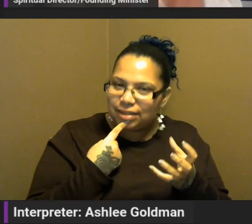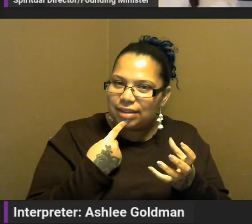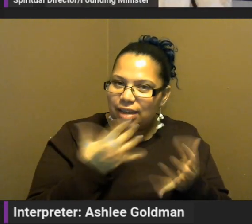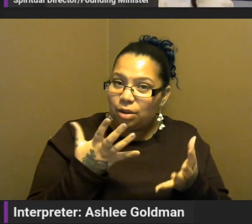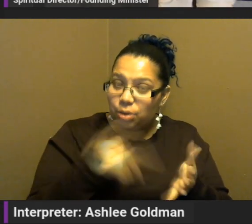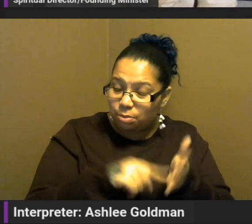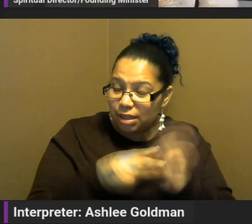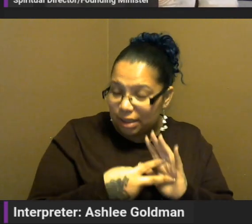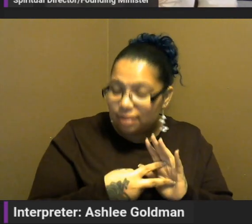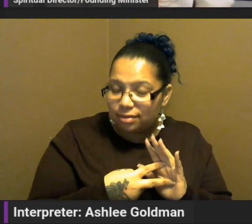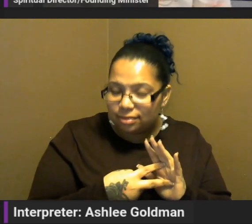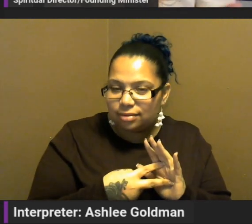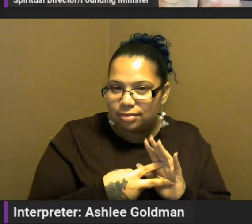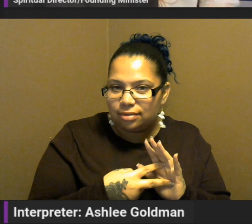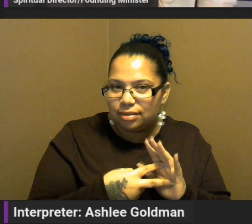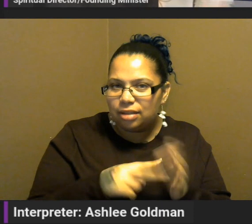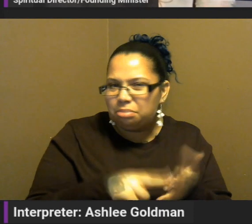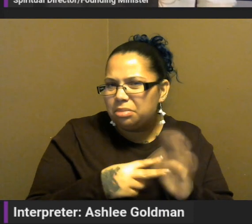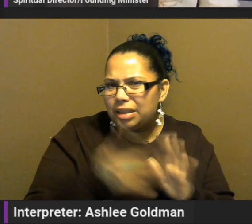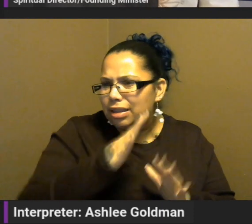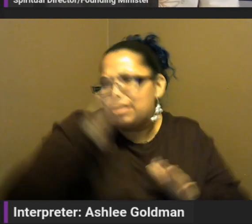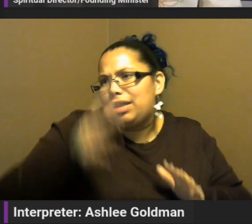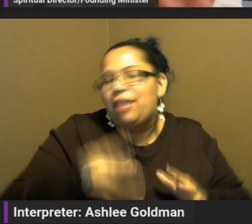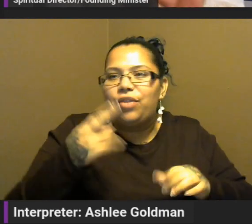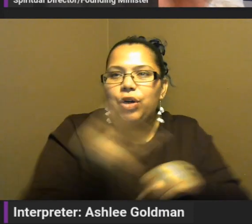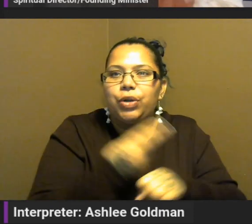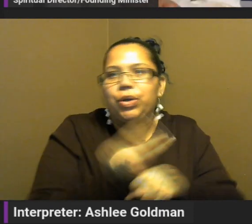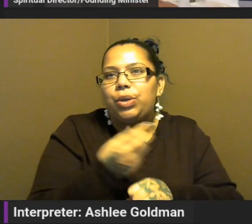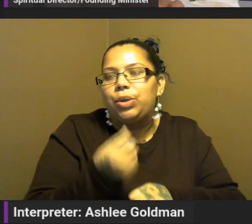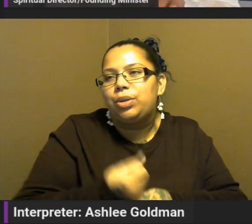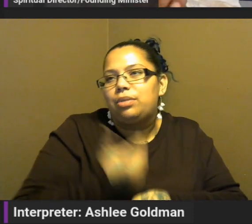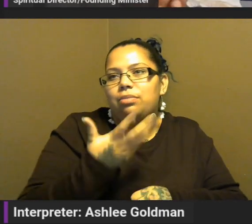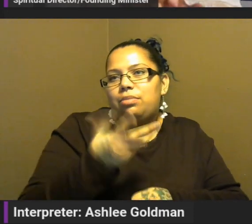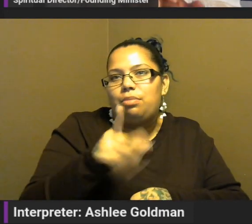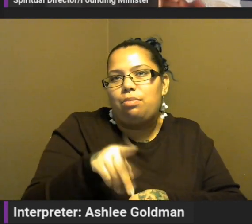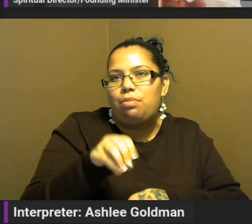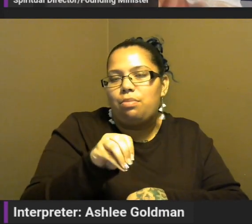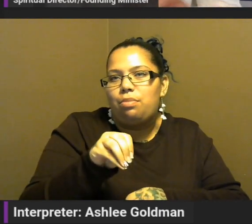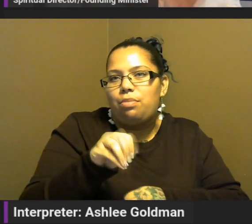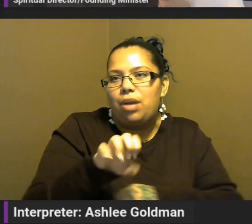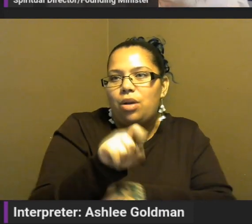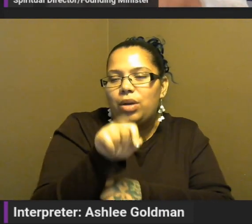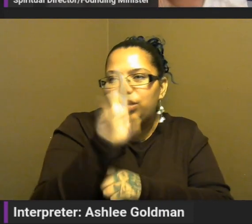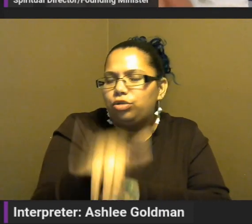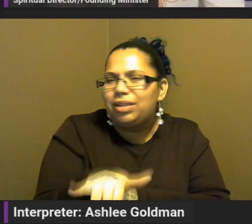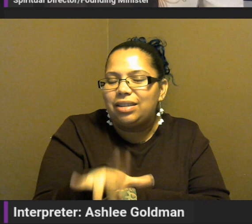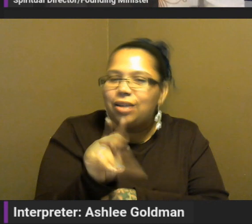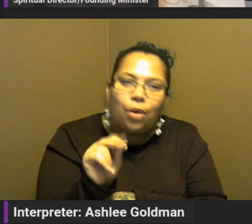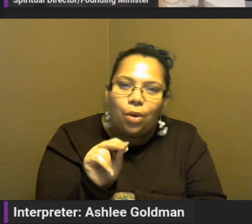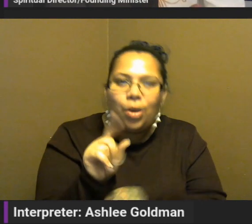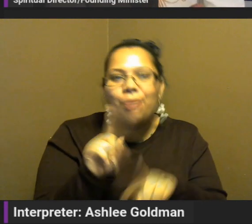does that mean we should never be poetic? No, of course not. But it's being mindful that the words